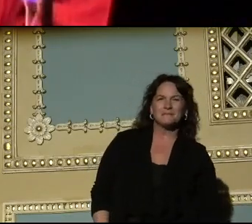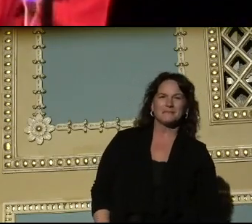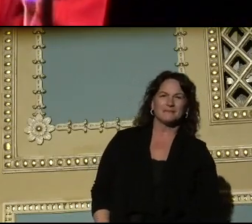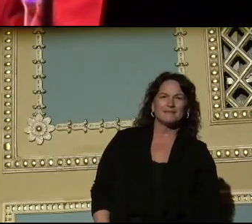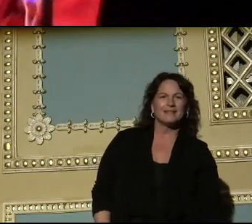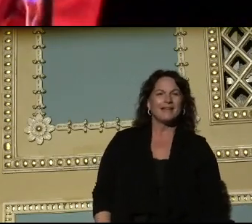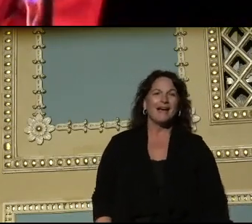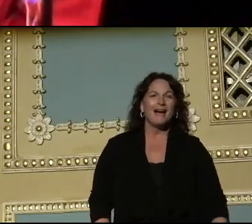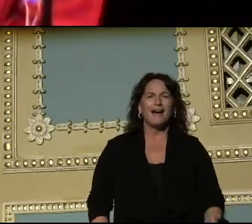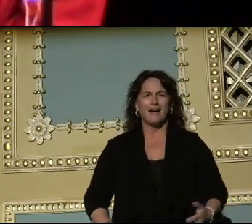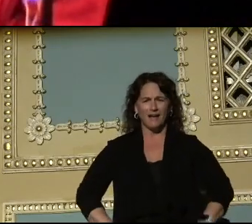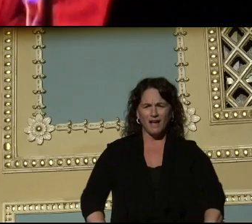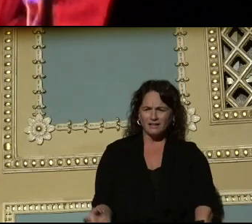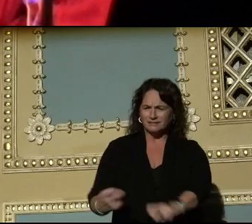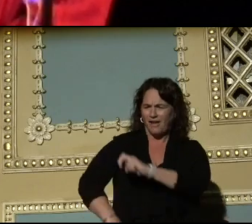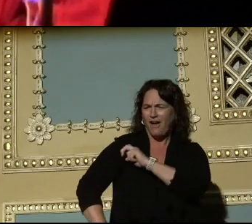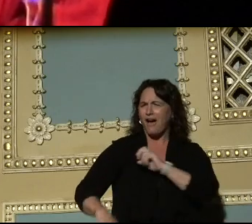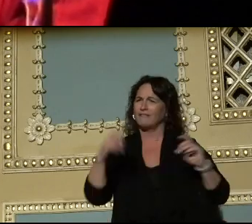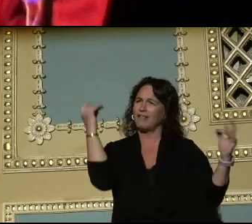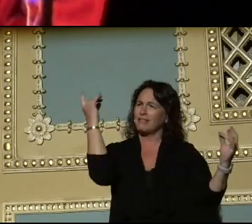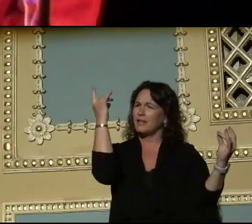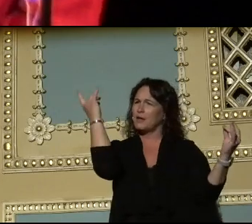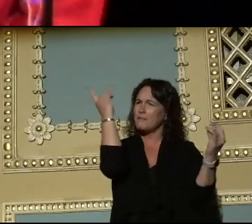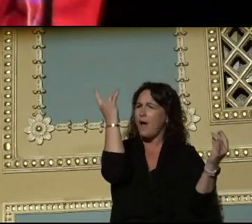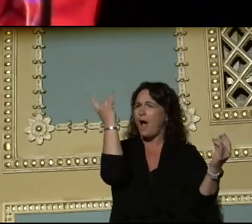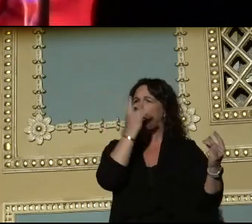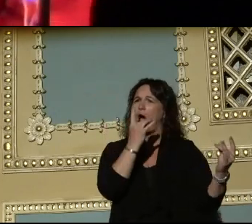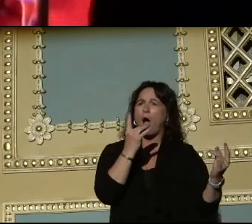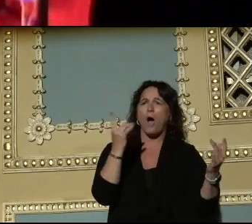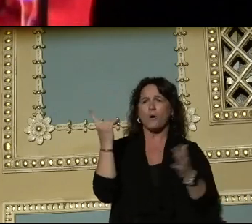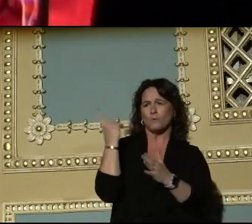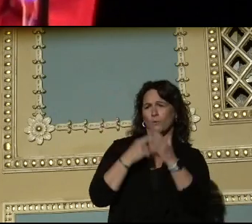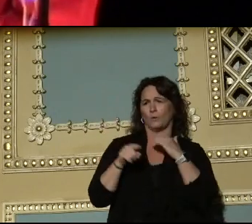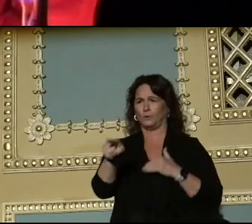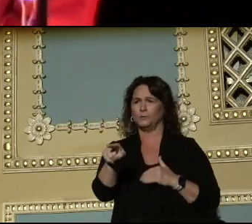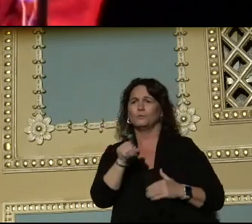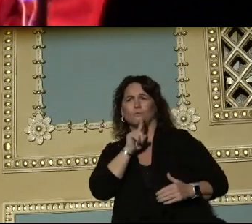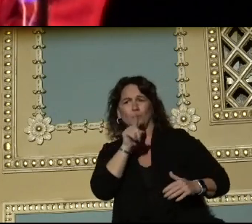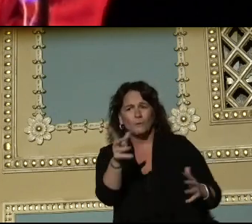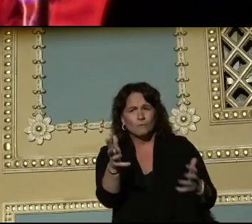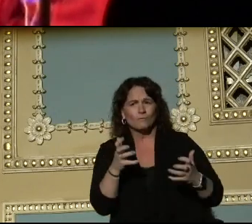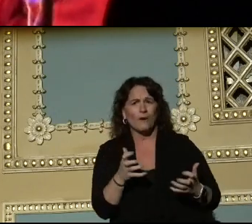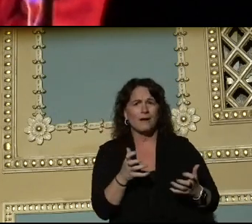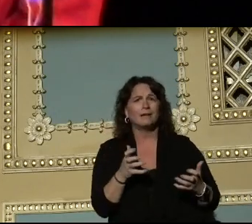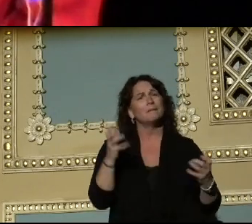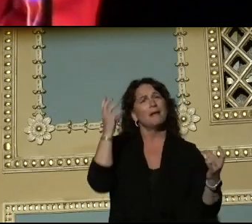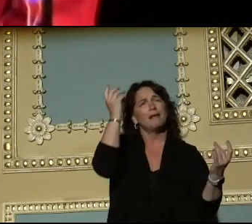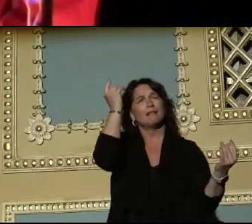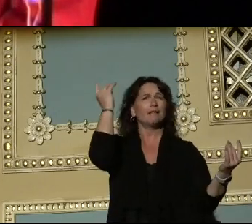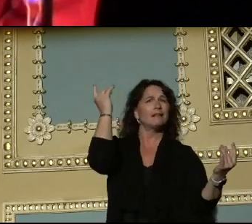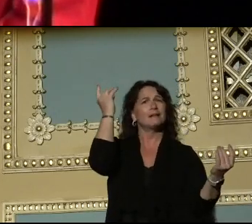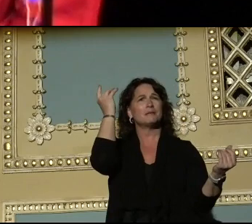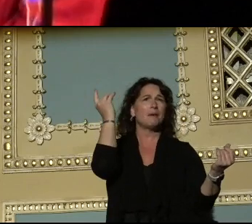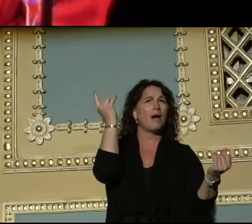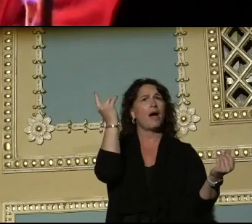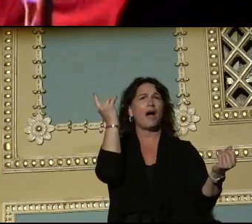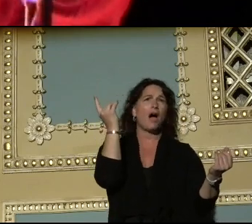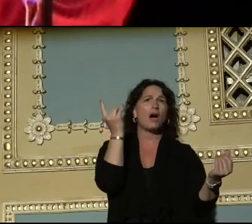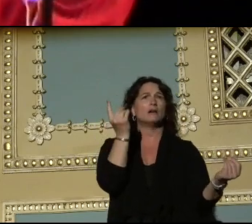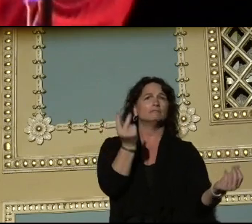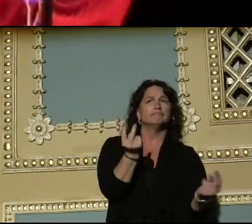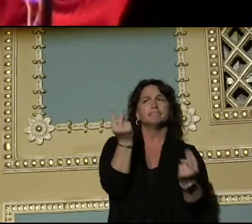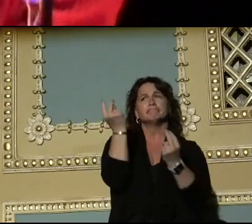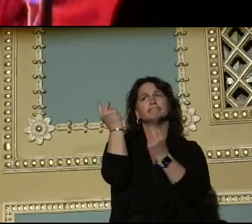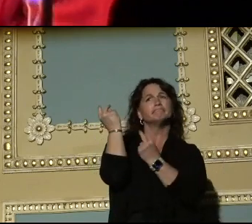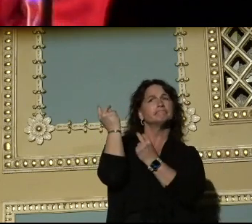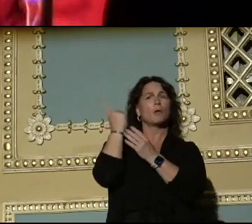It's hard to think about what you wanted. It's hard to think about what you lost.